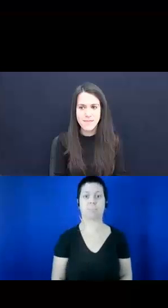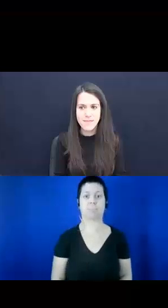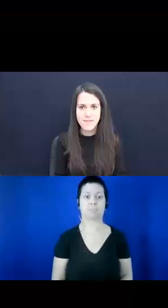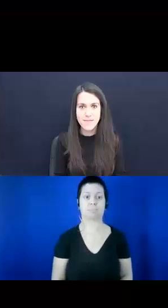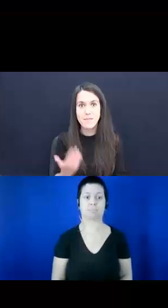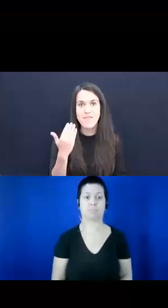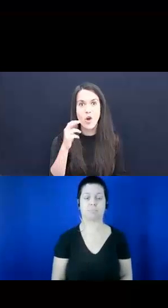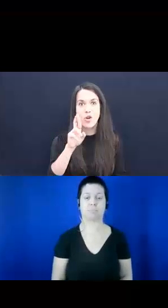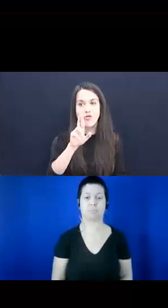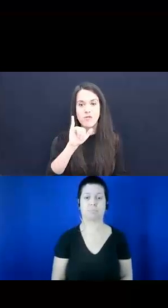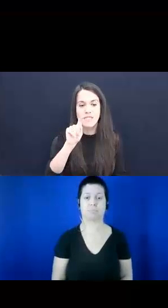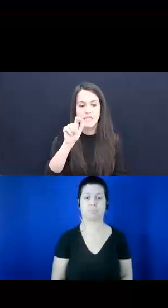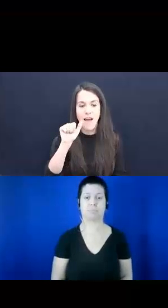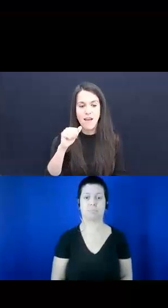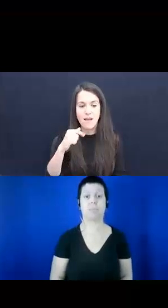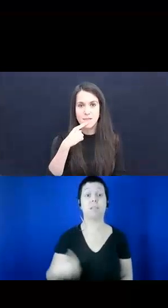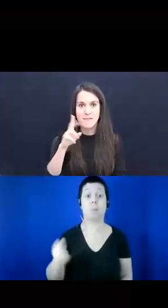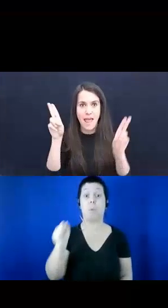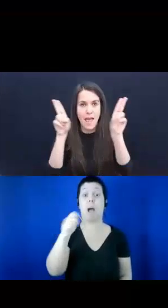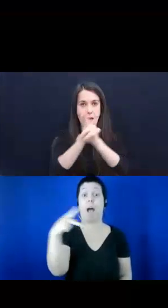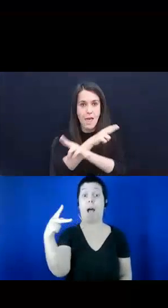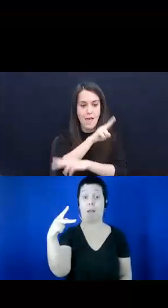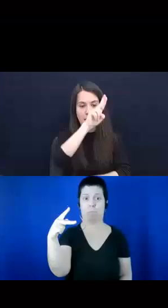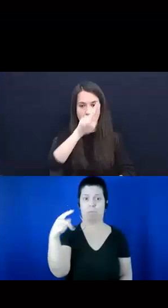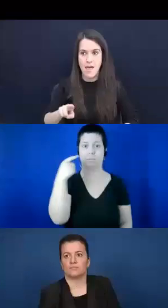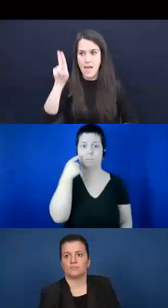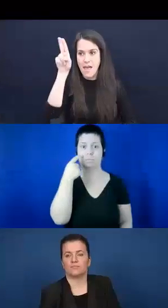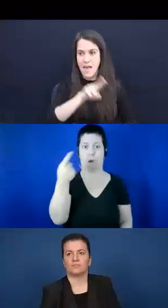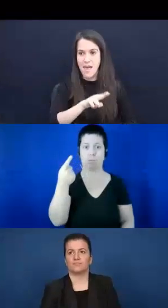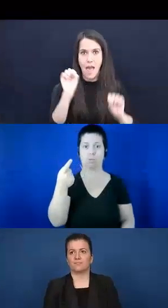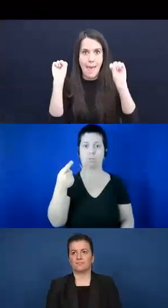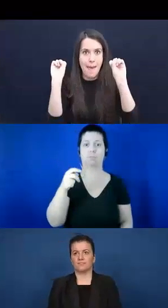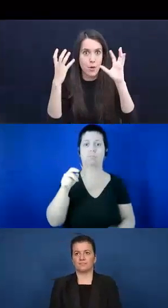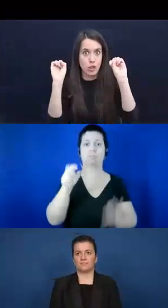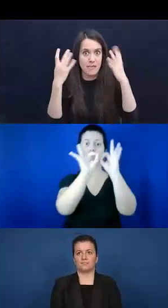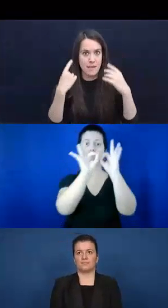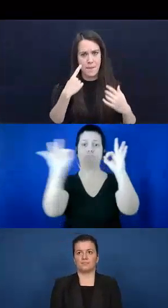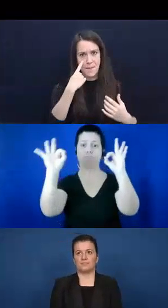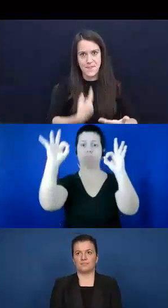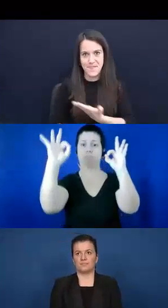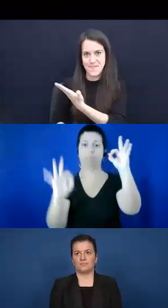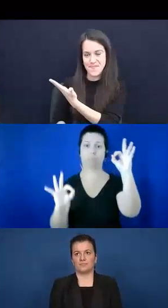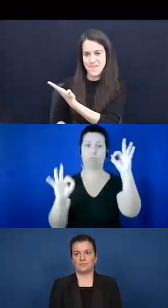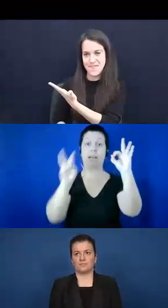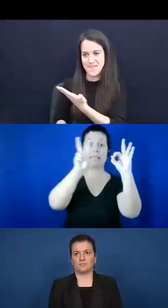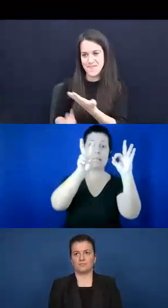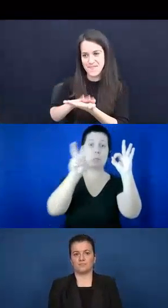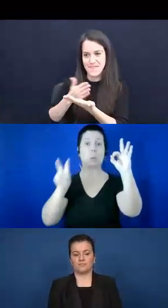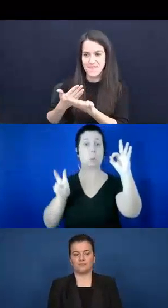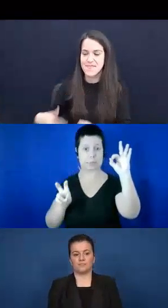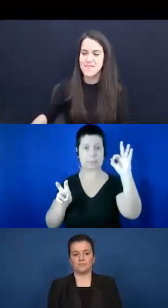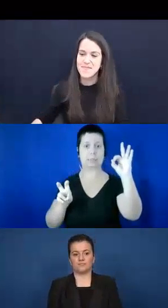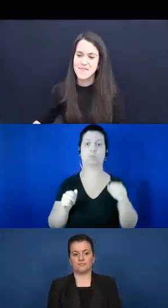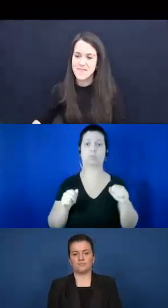The app provides a visualization of a 5x5 grid as shown. That is, there are